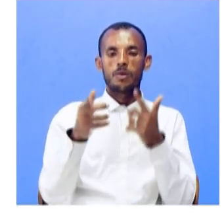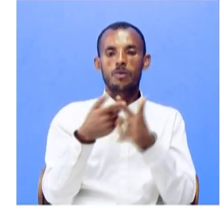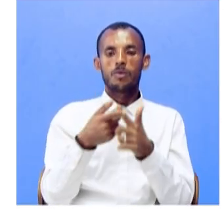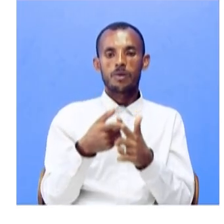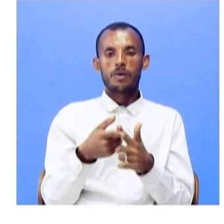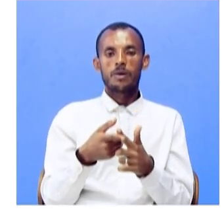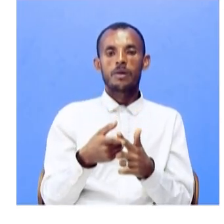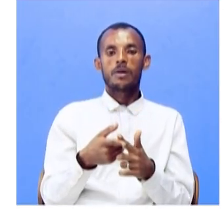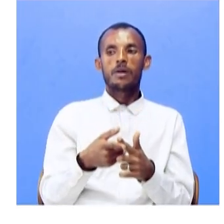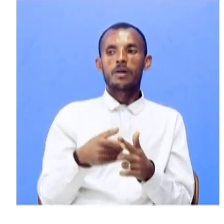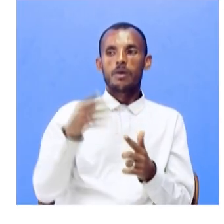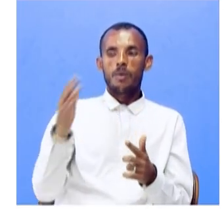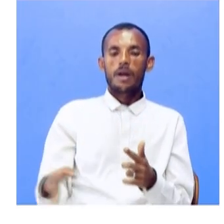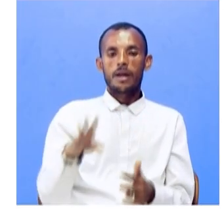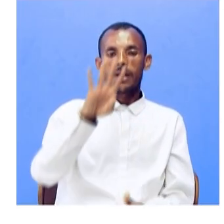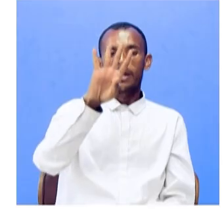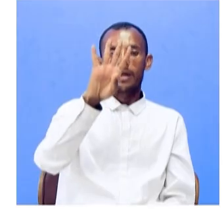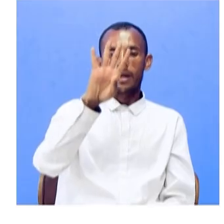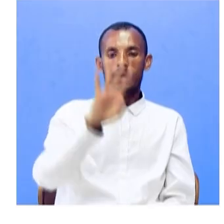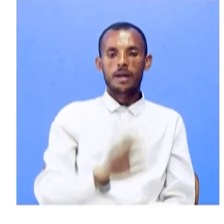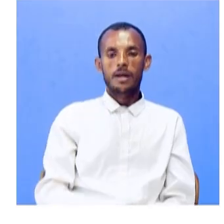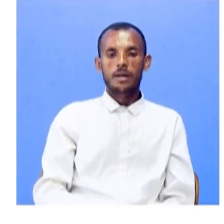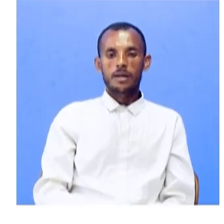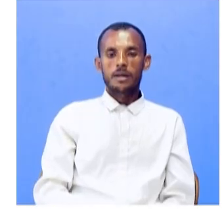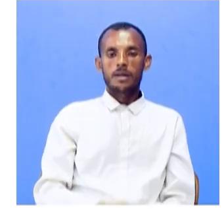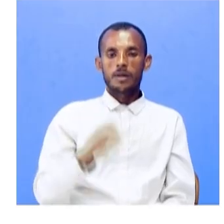A quadrilateral,